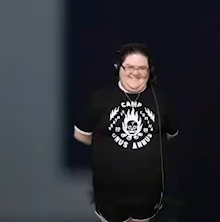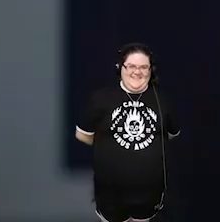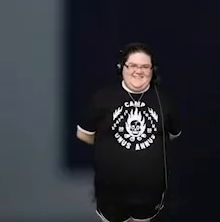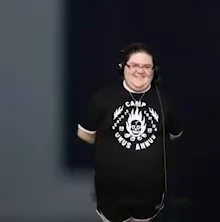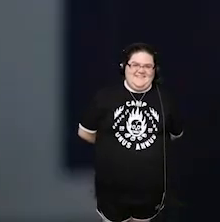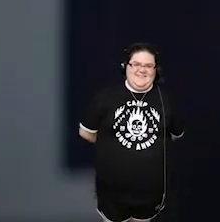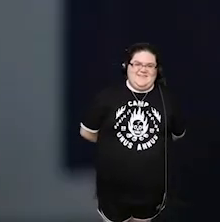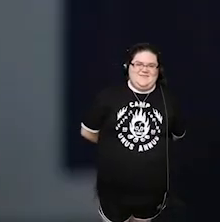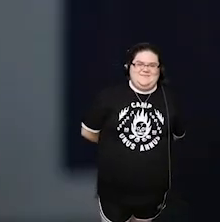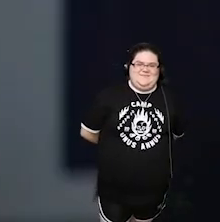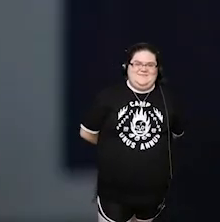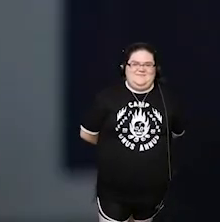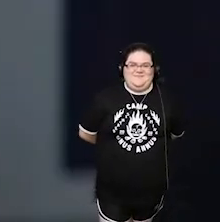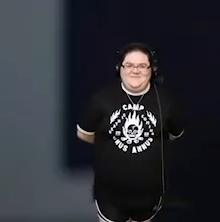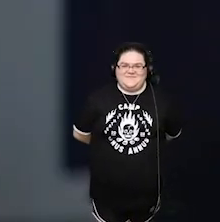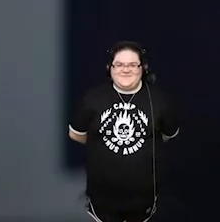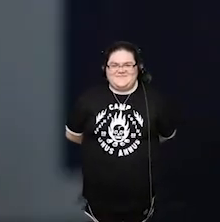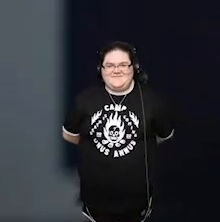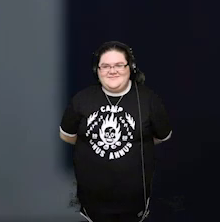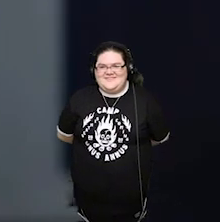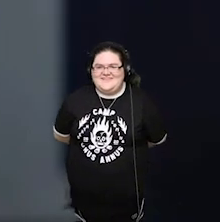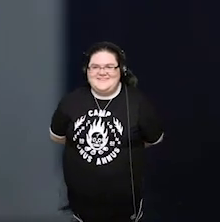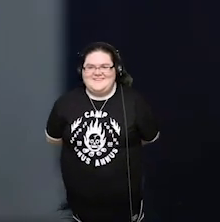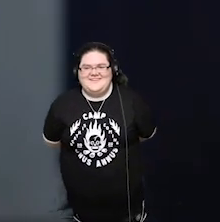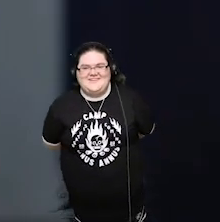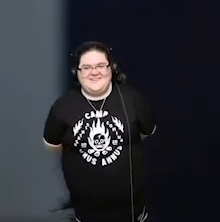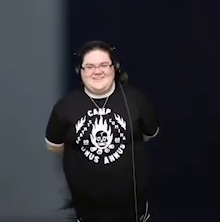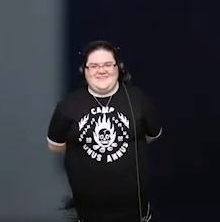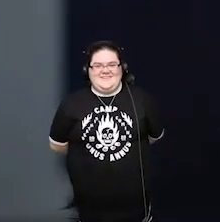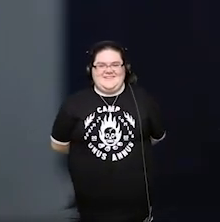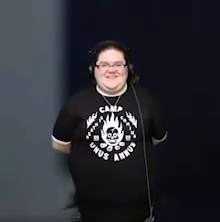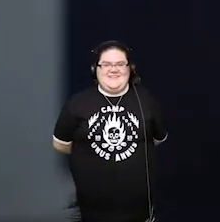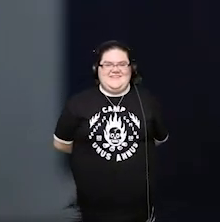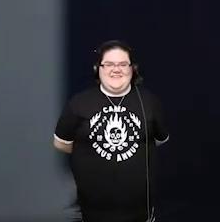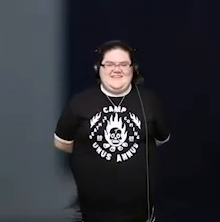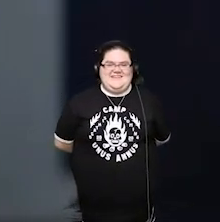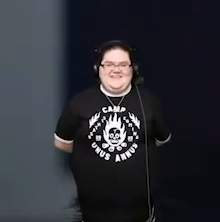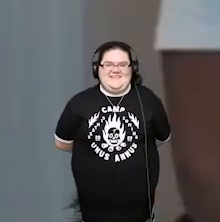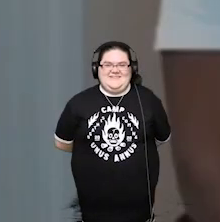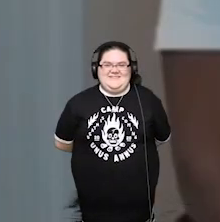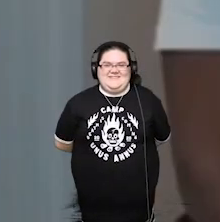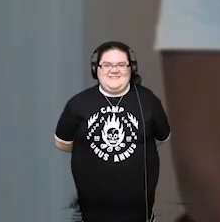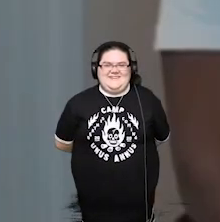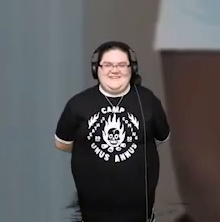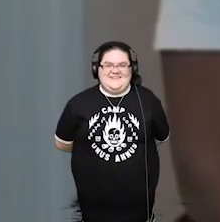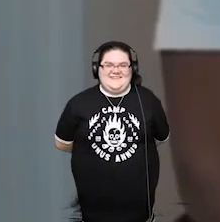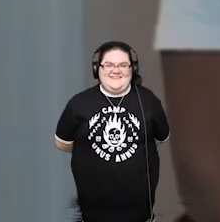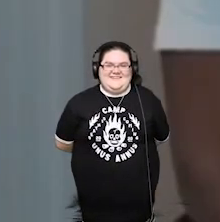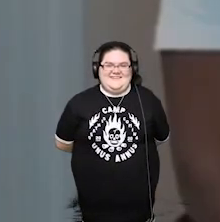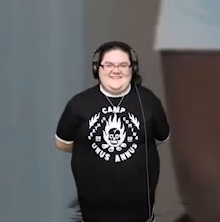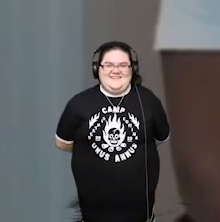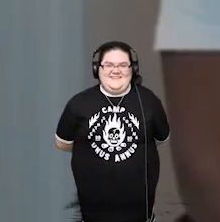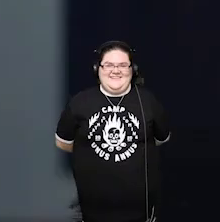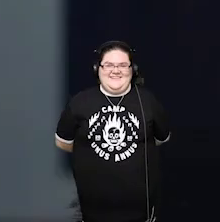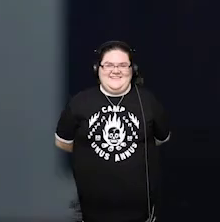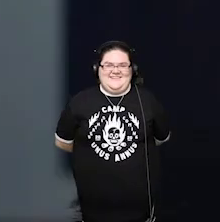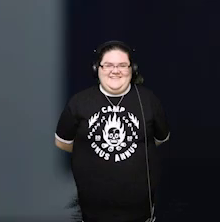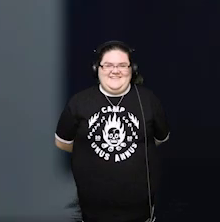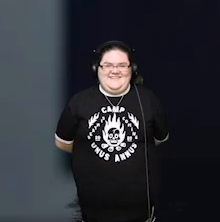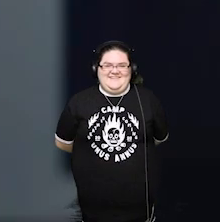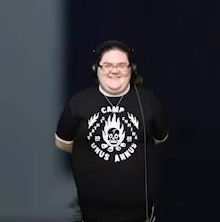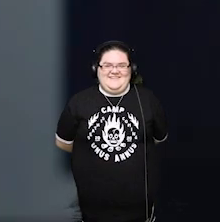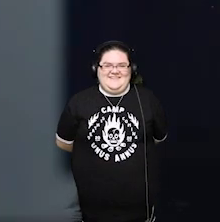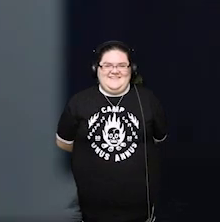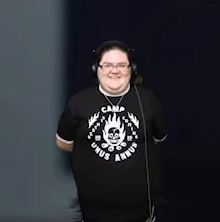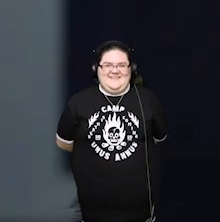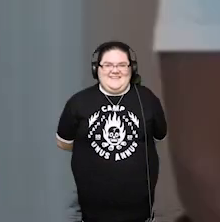You know what? I'll give Vik an extra word. What's your next word? What's another word about him that you like? Strength. Okay, that's about all